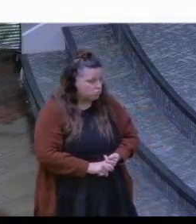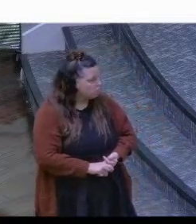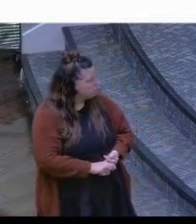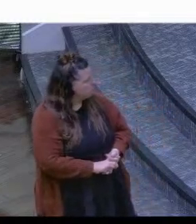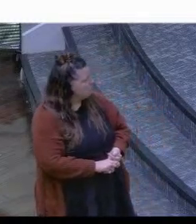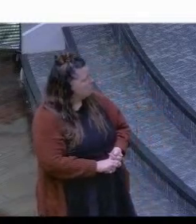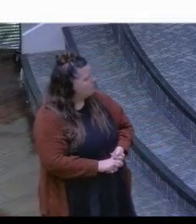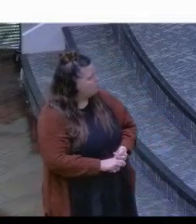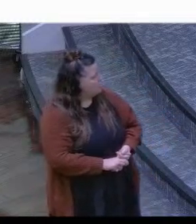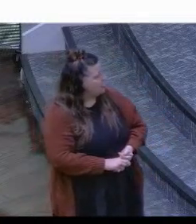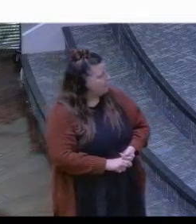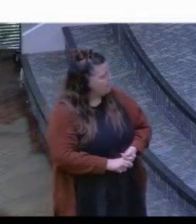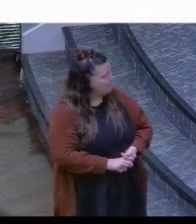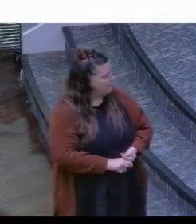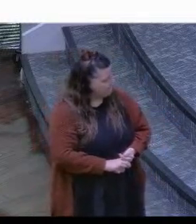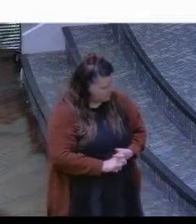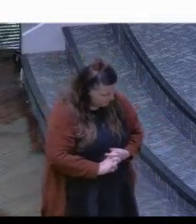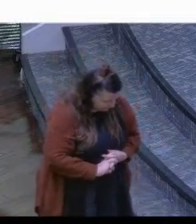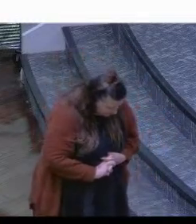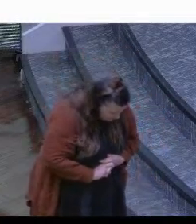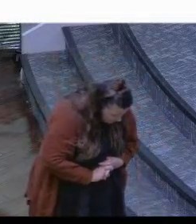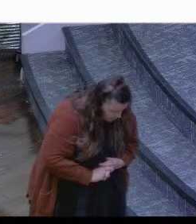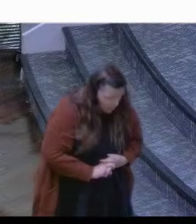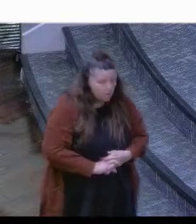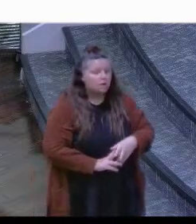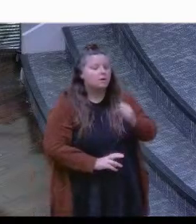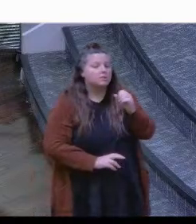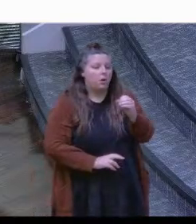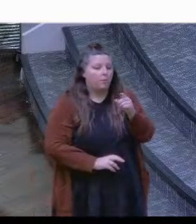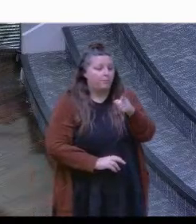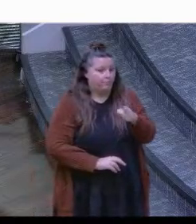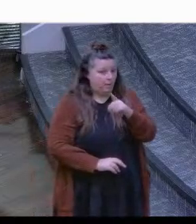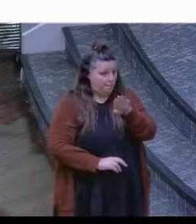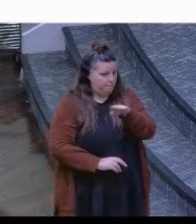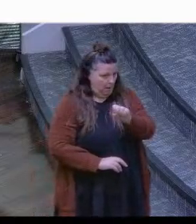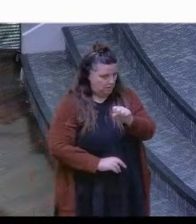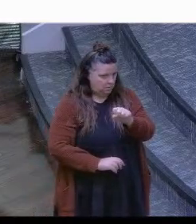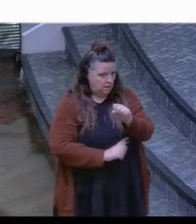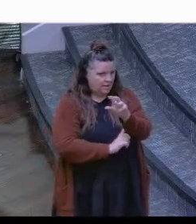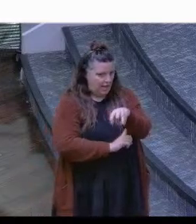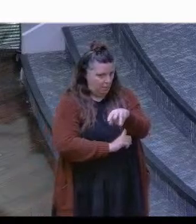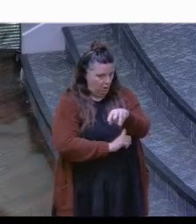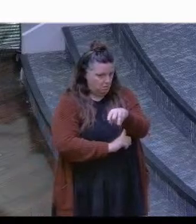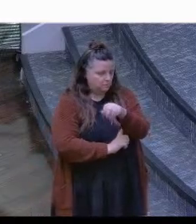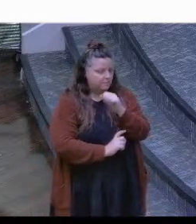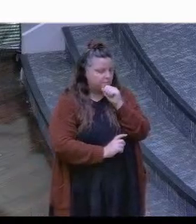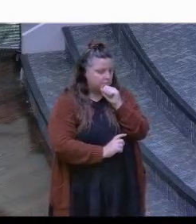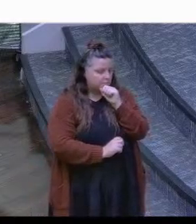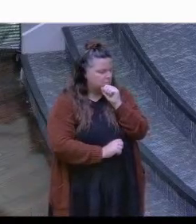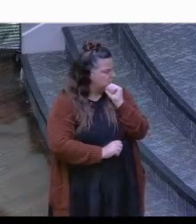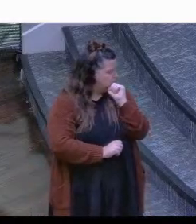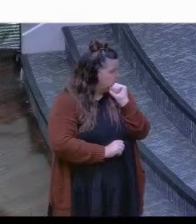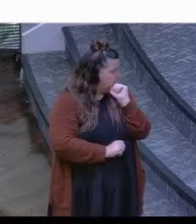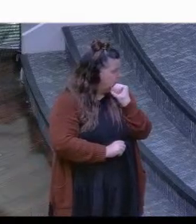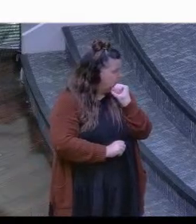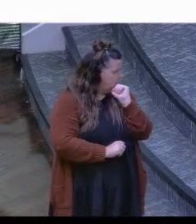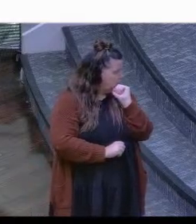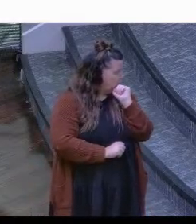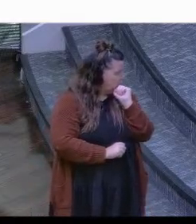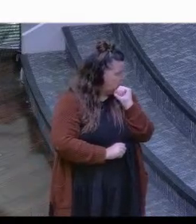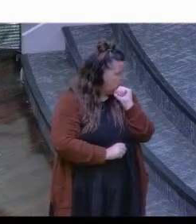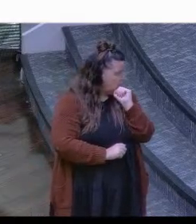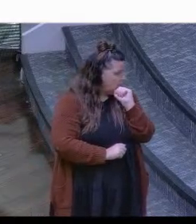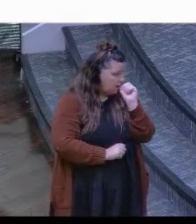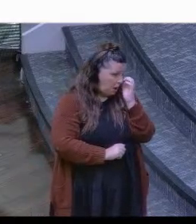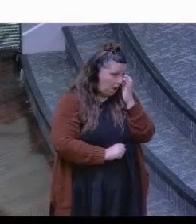on the cameras, on the buses, when we implemented,